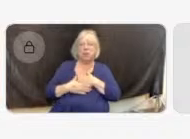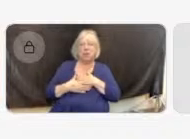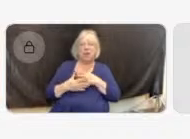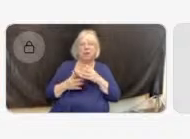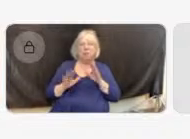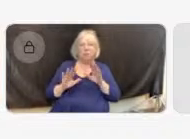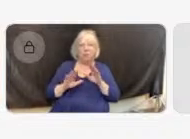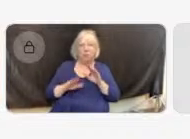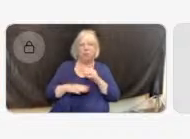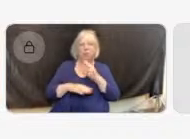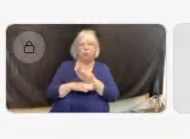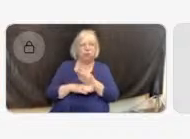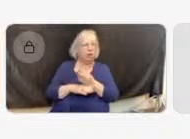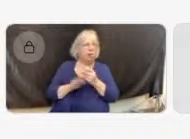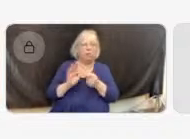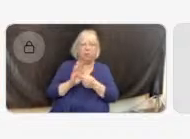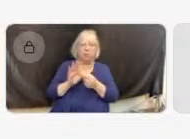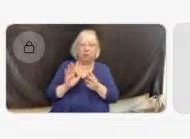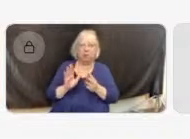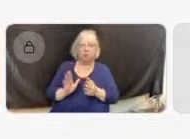job that the representative